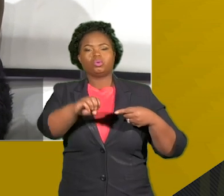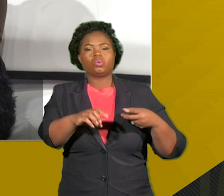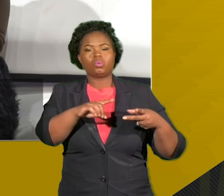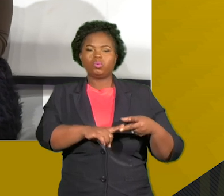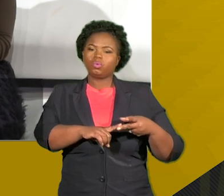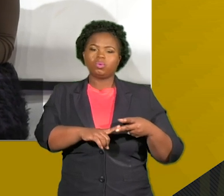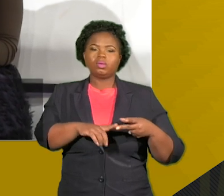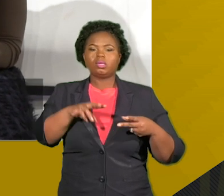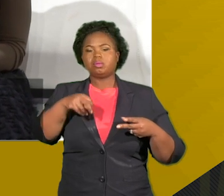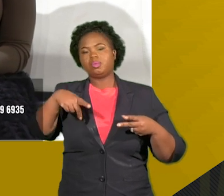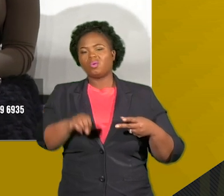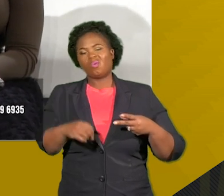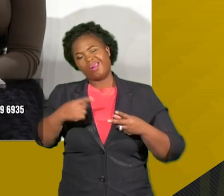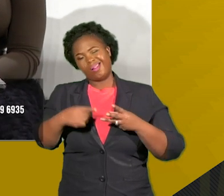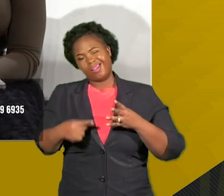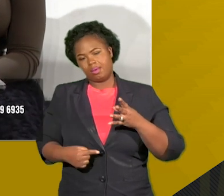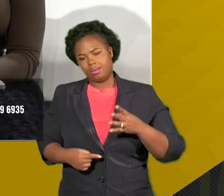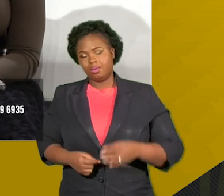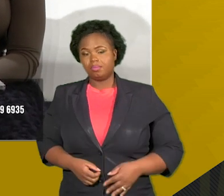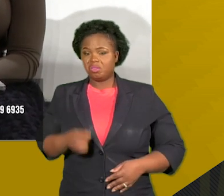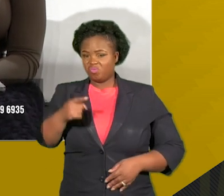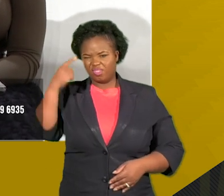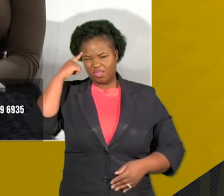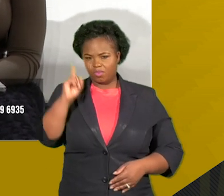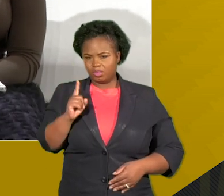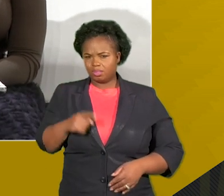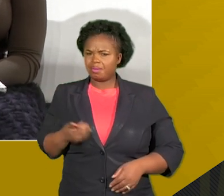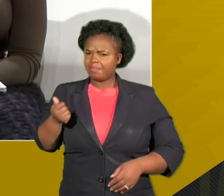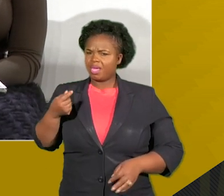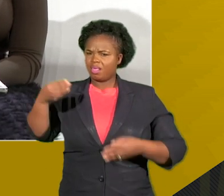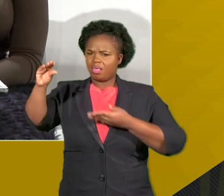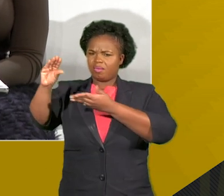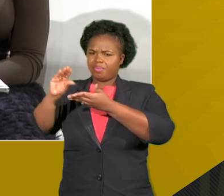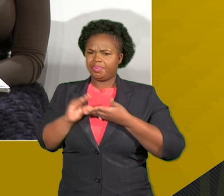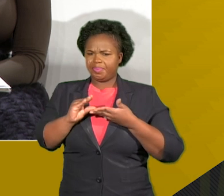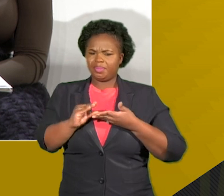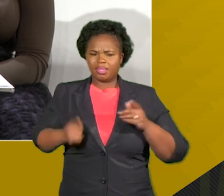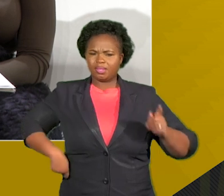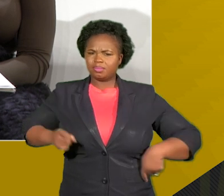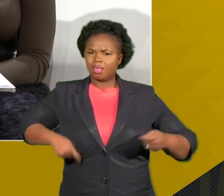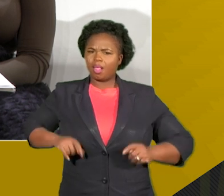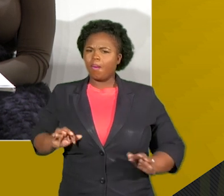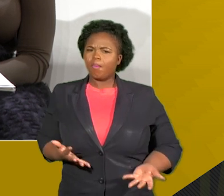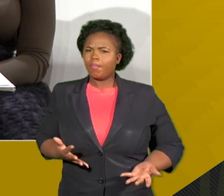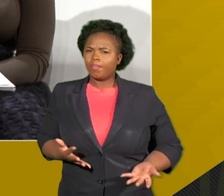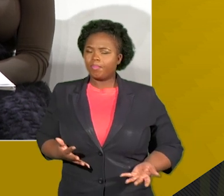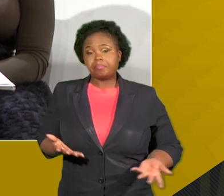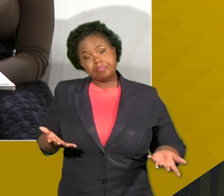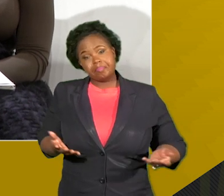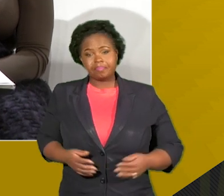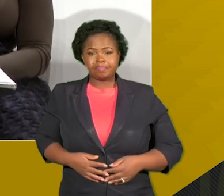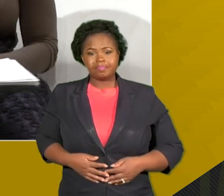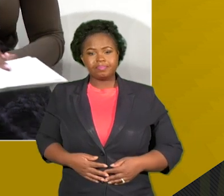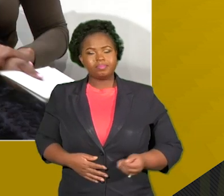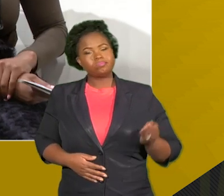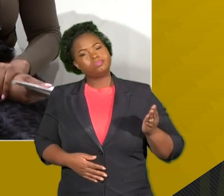Shugen. We tutin bonoka about them as well. Nana with Mali, Mugbona Wakumele ispendwe ganjani leabai collectile. There's